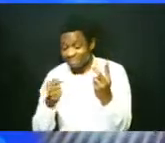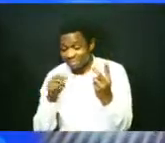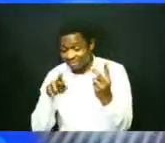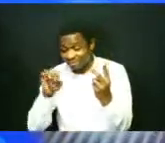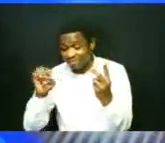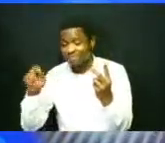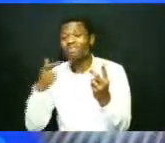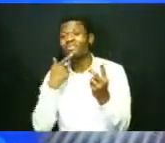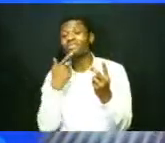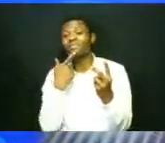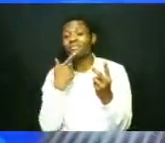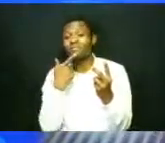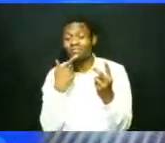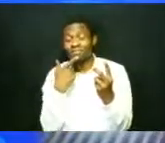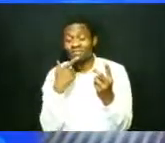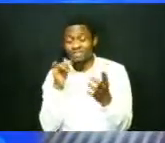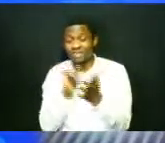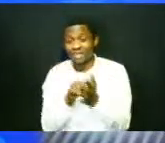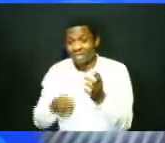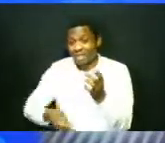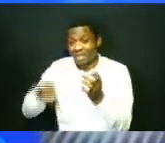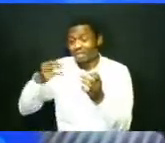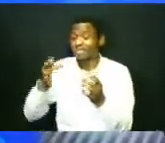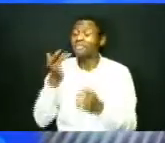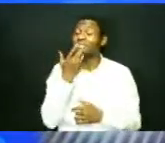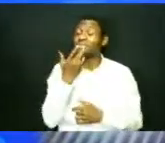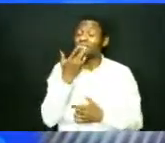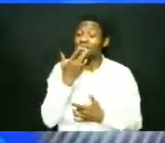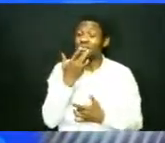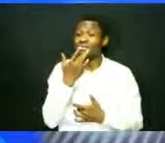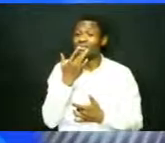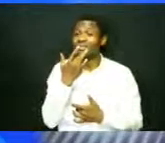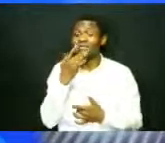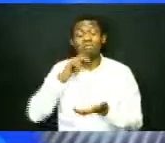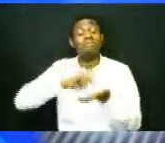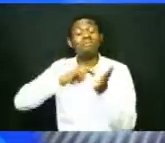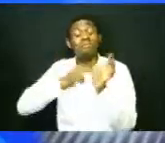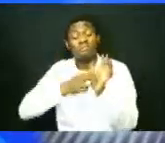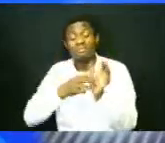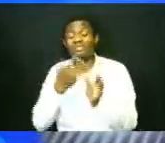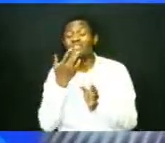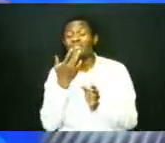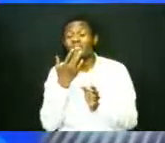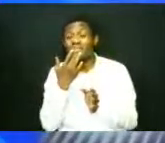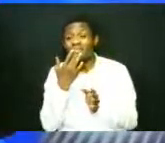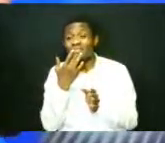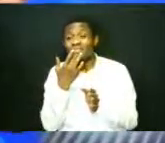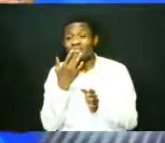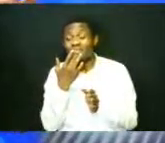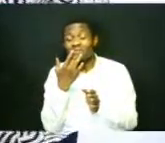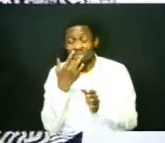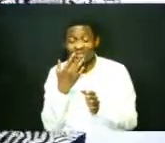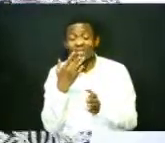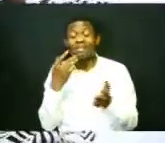that the highly favored means that this favor is free favor. Just a way when